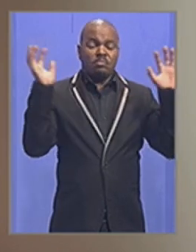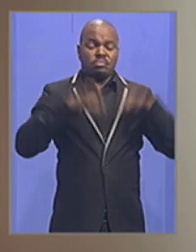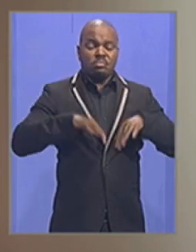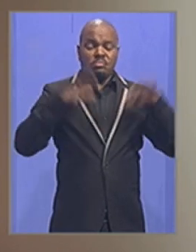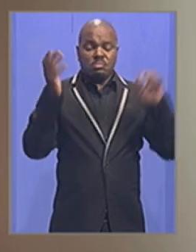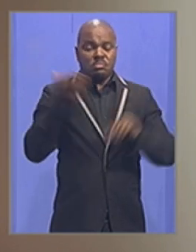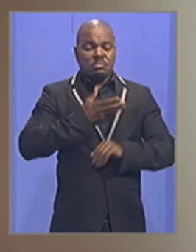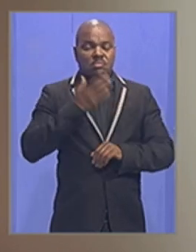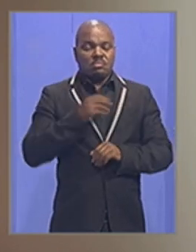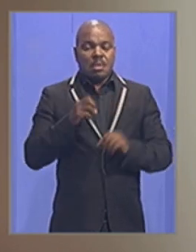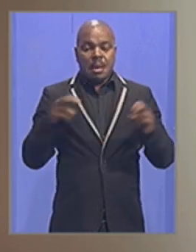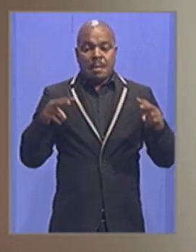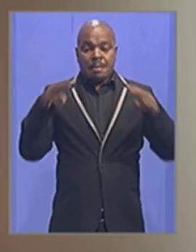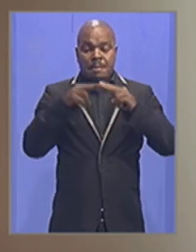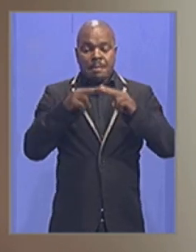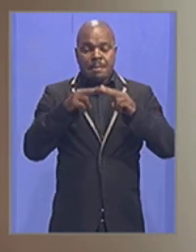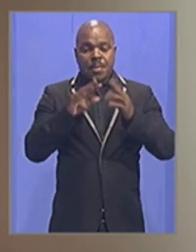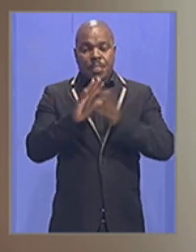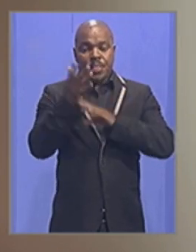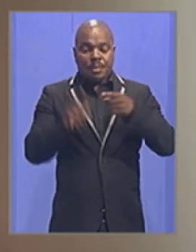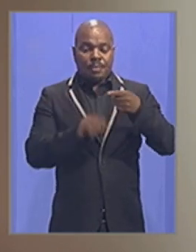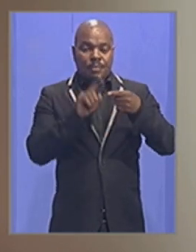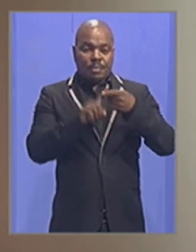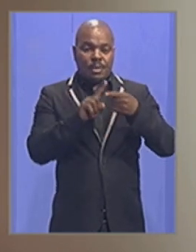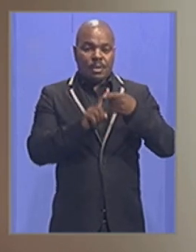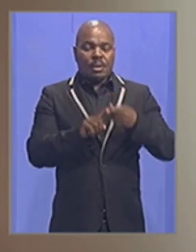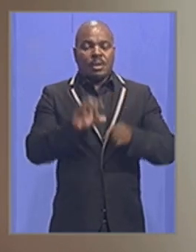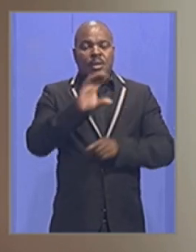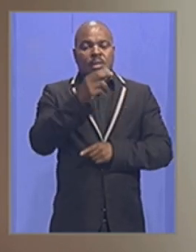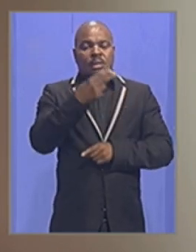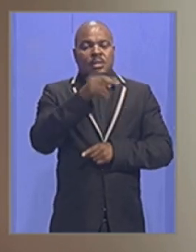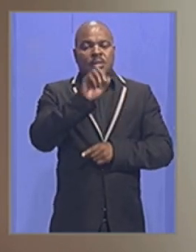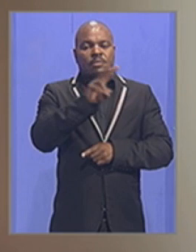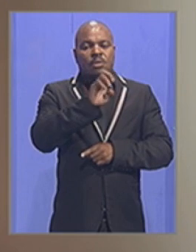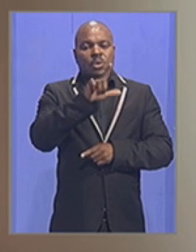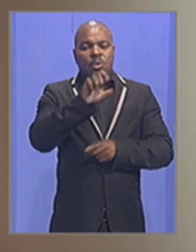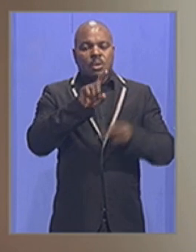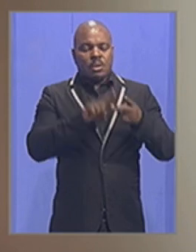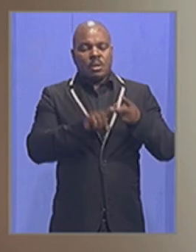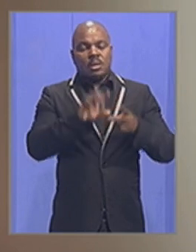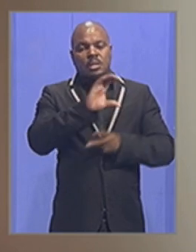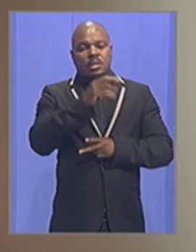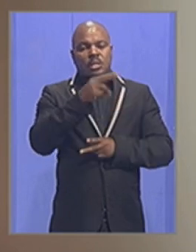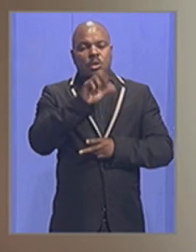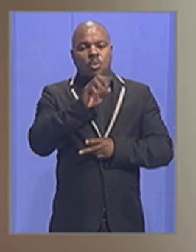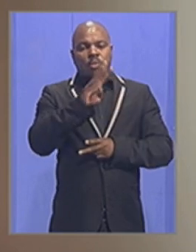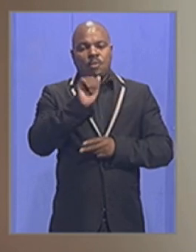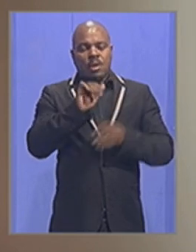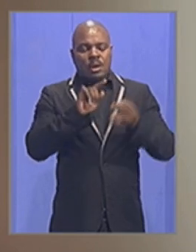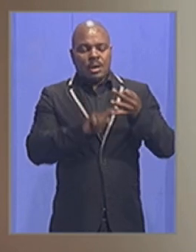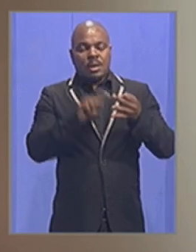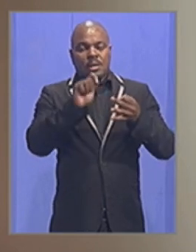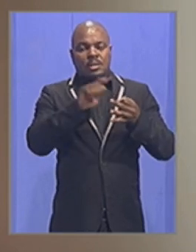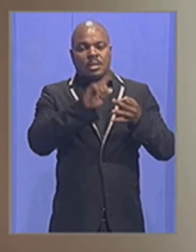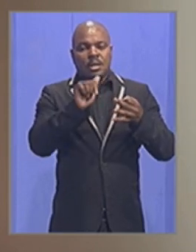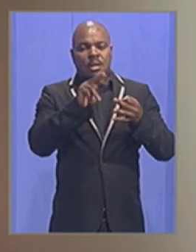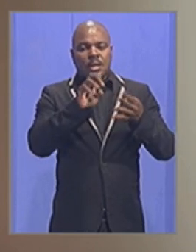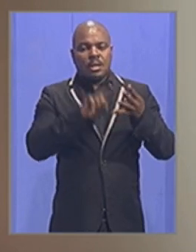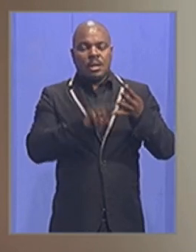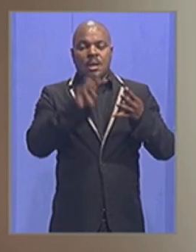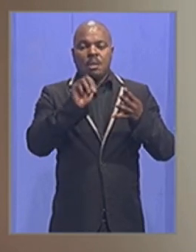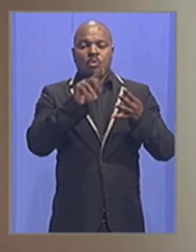The following bridges have been affected. That is Chibiri, Chiroba, Tswinga, Zverani, Mutare,